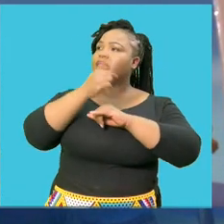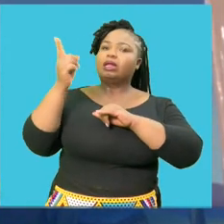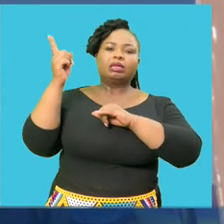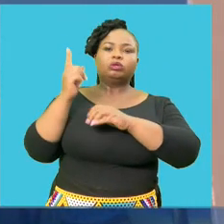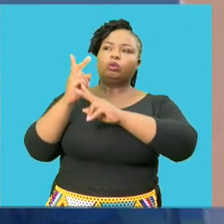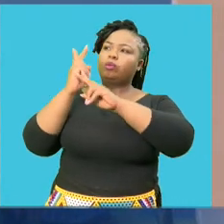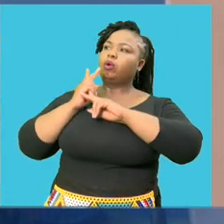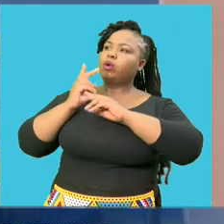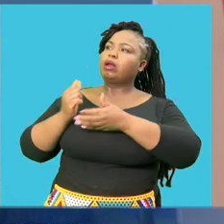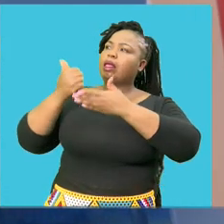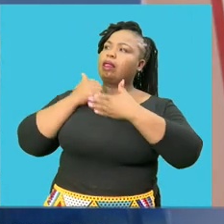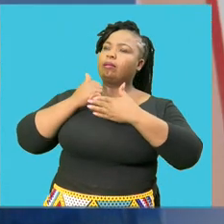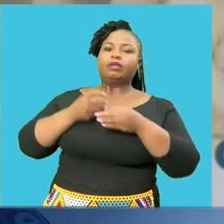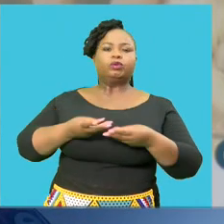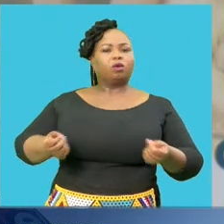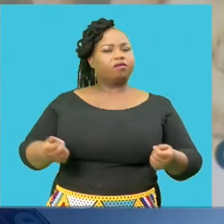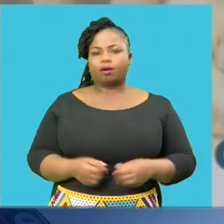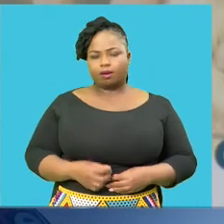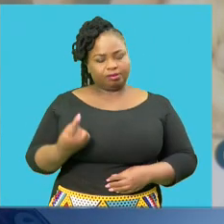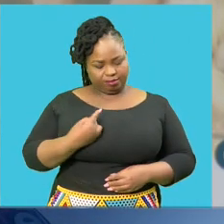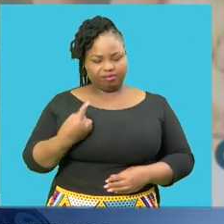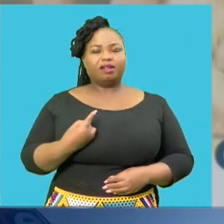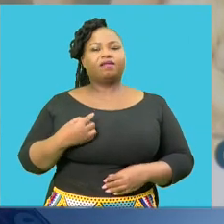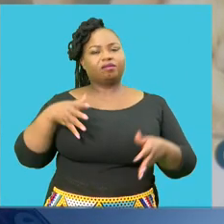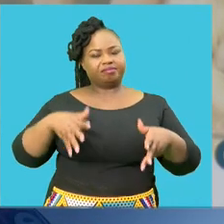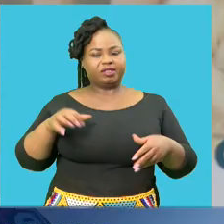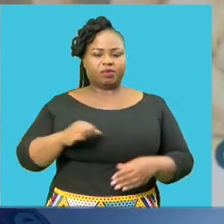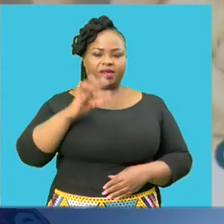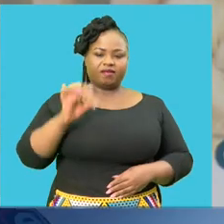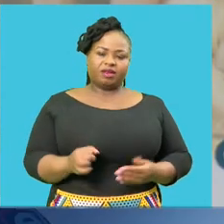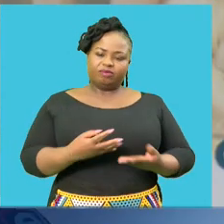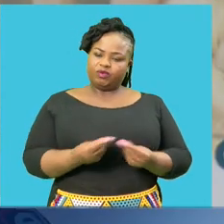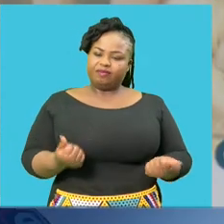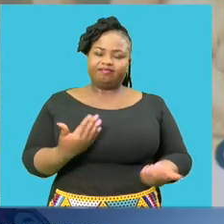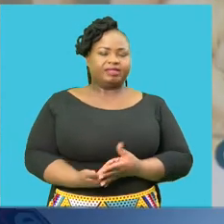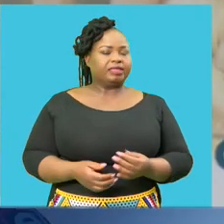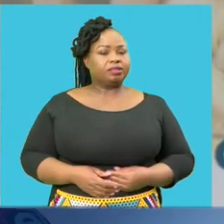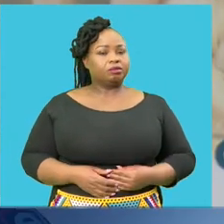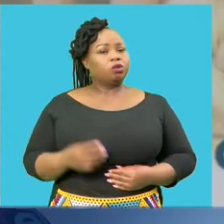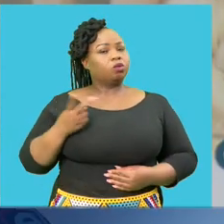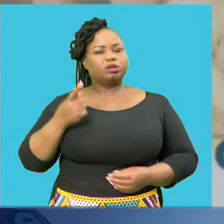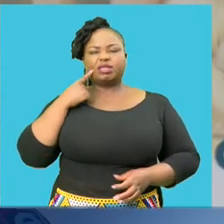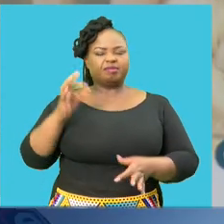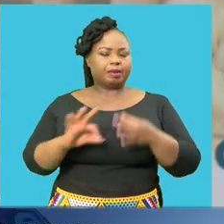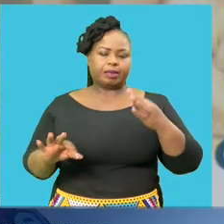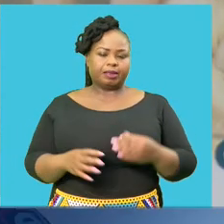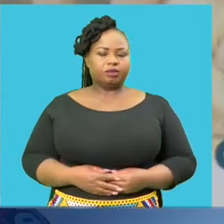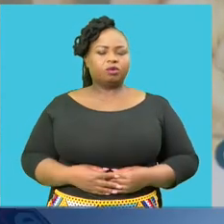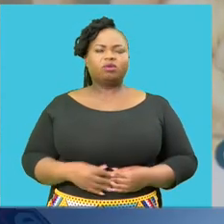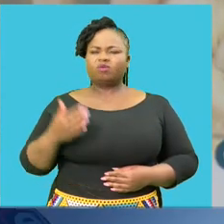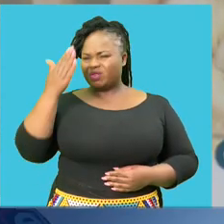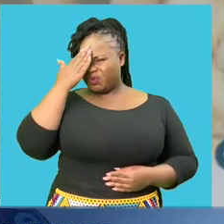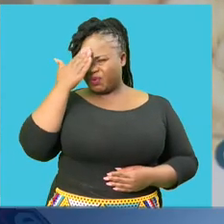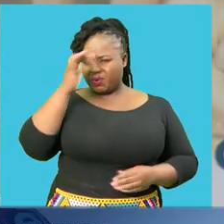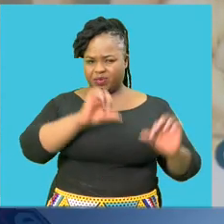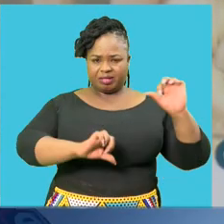The solution exists within our borders. And the solution is simple. We know what the